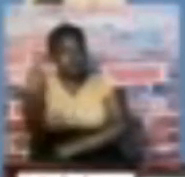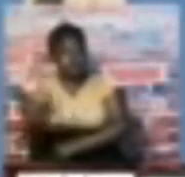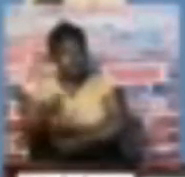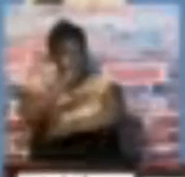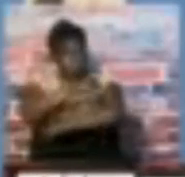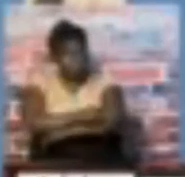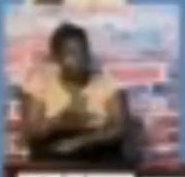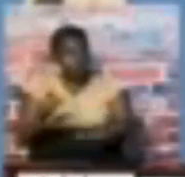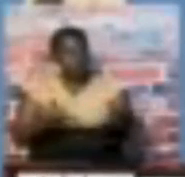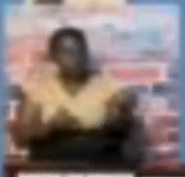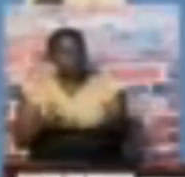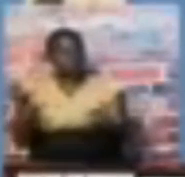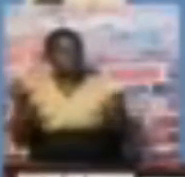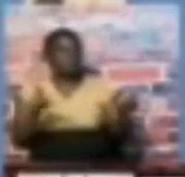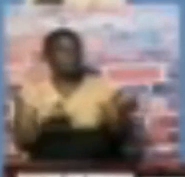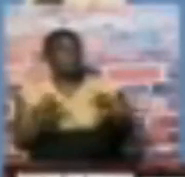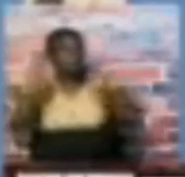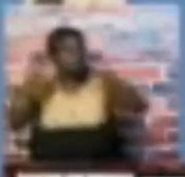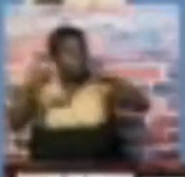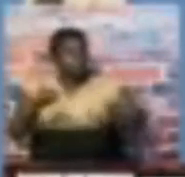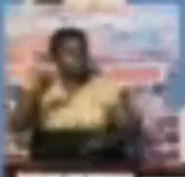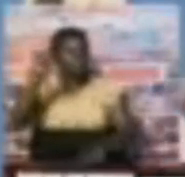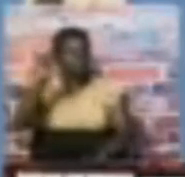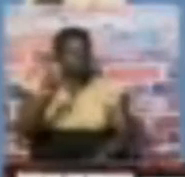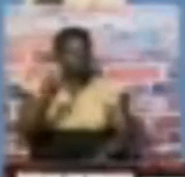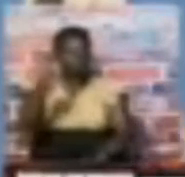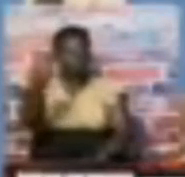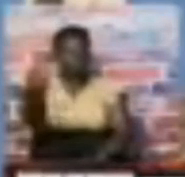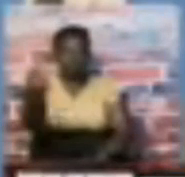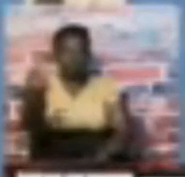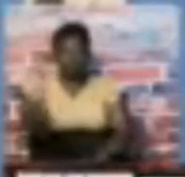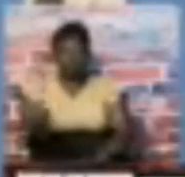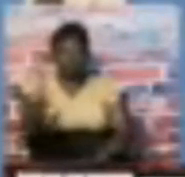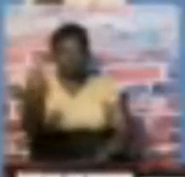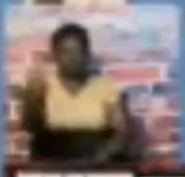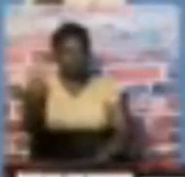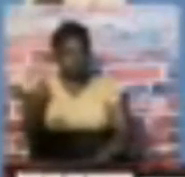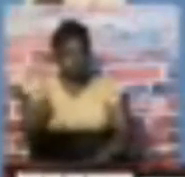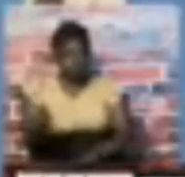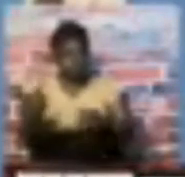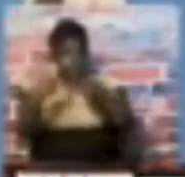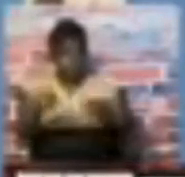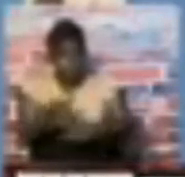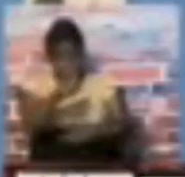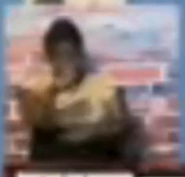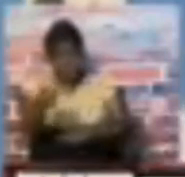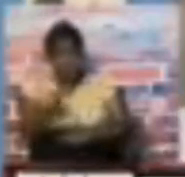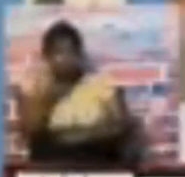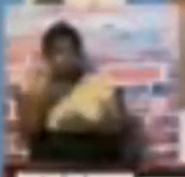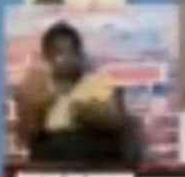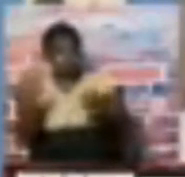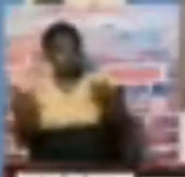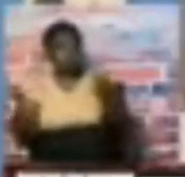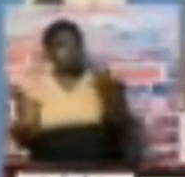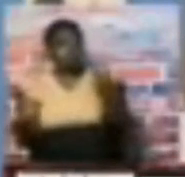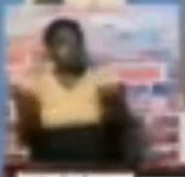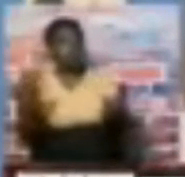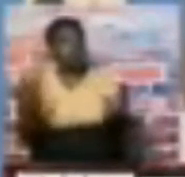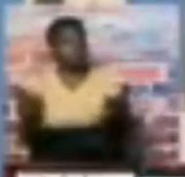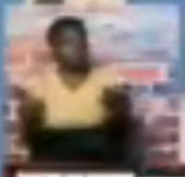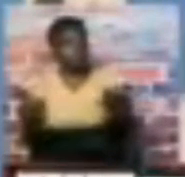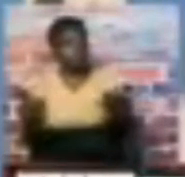They are local. They can also walk and go back. But there are those who may be going